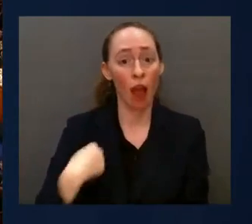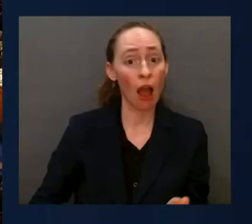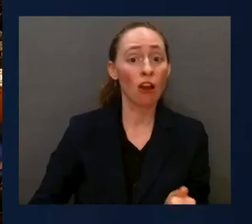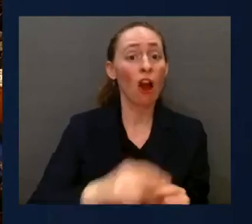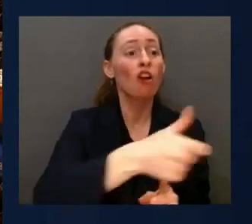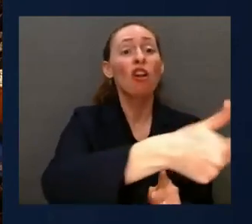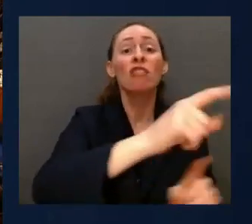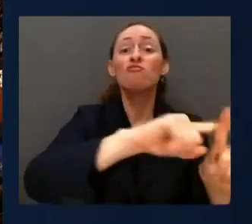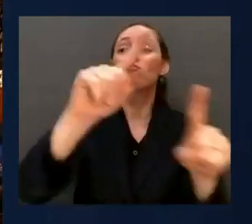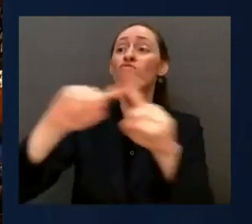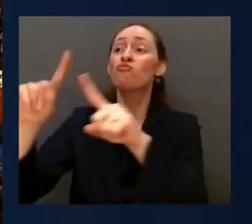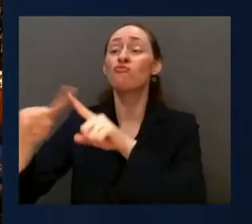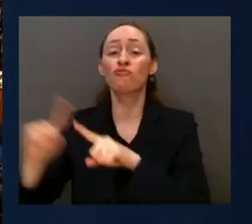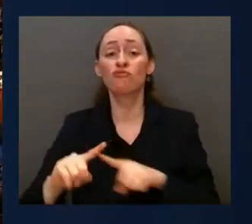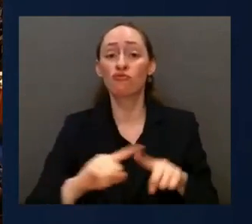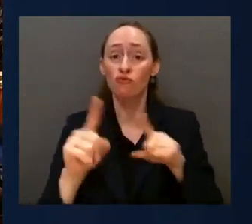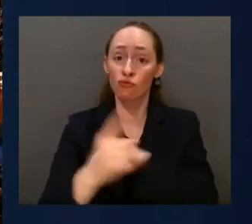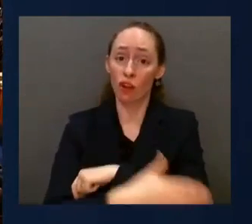And I'm committed.